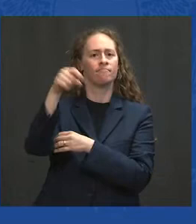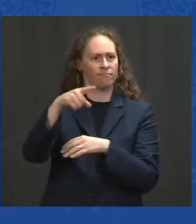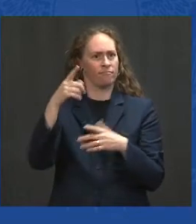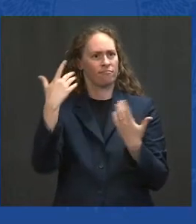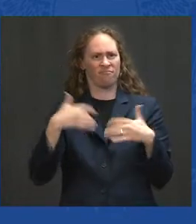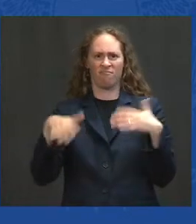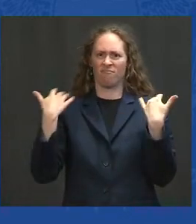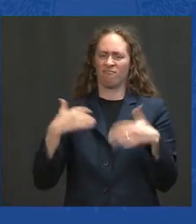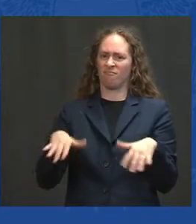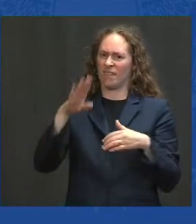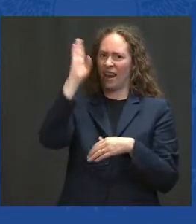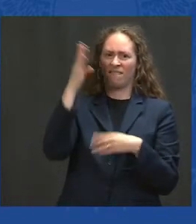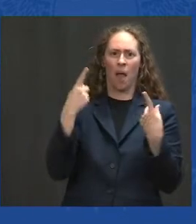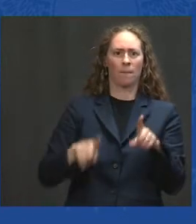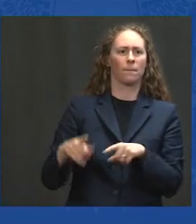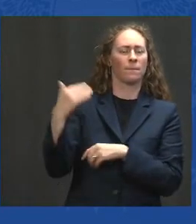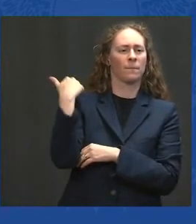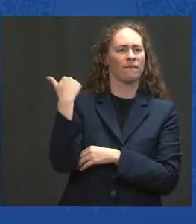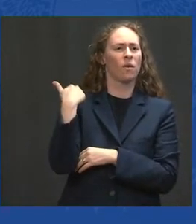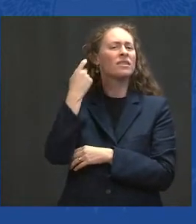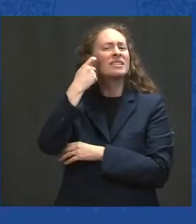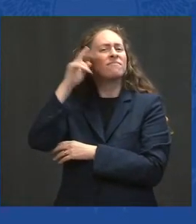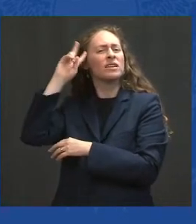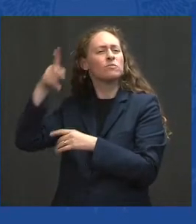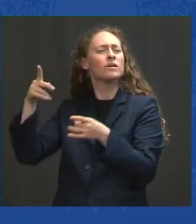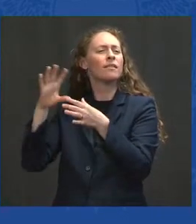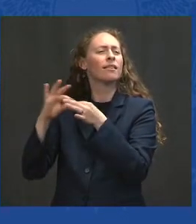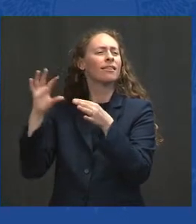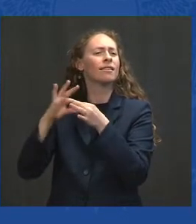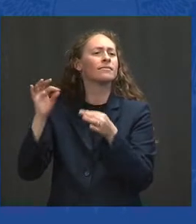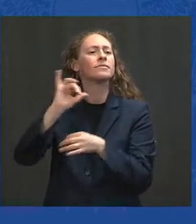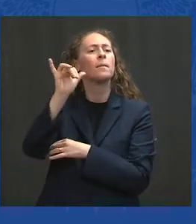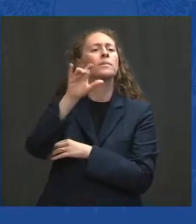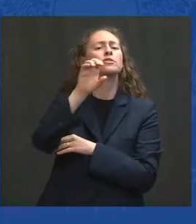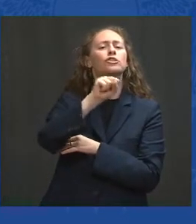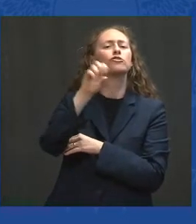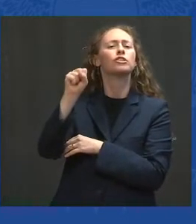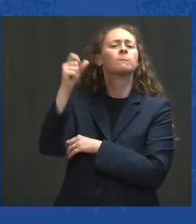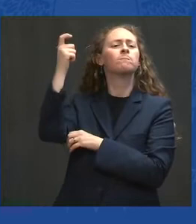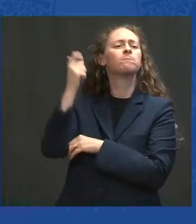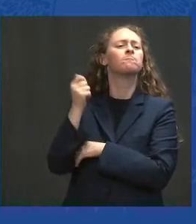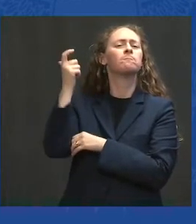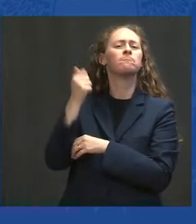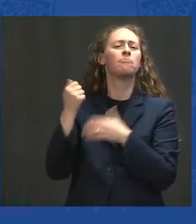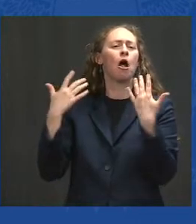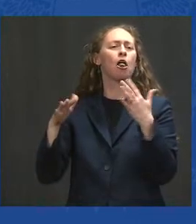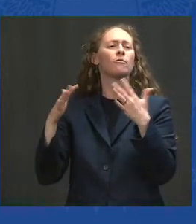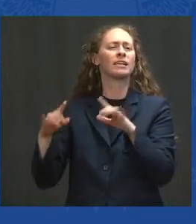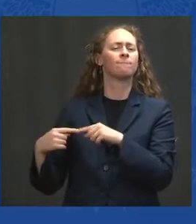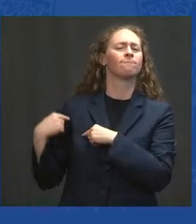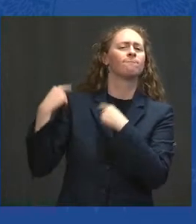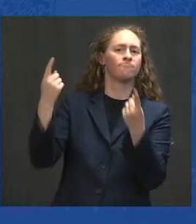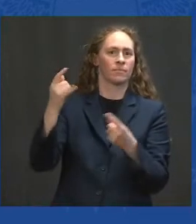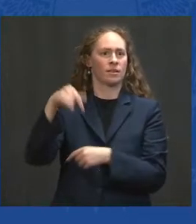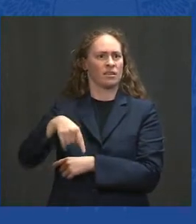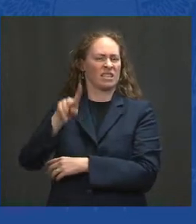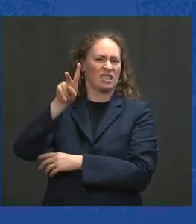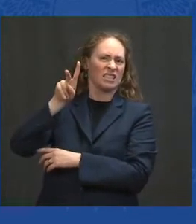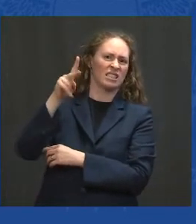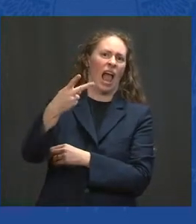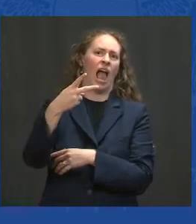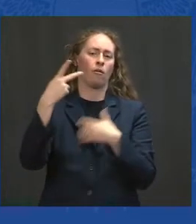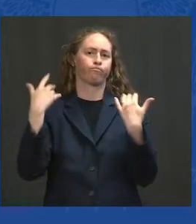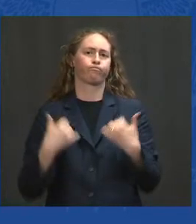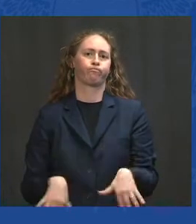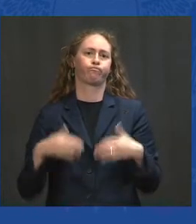talking about, beyond Social Security, which is a long time ago. This groundbreaking effort is similar to what we did in what